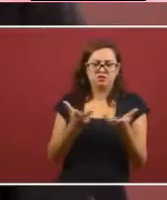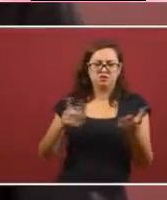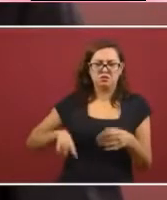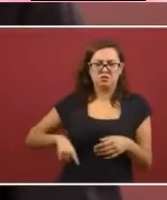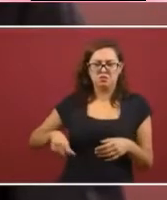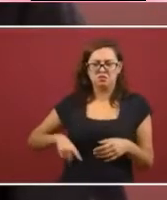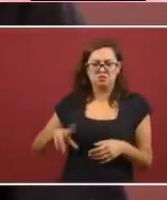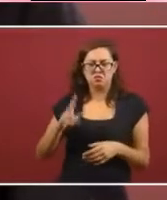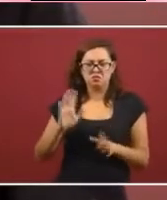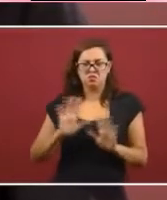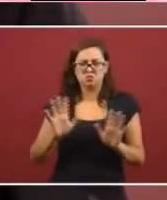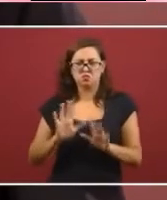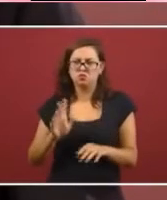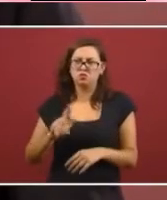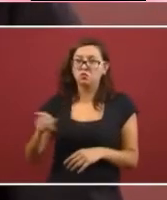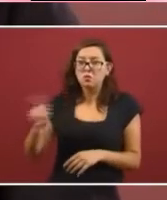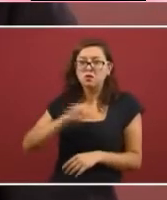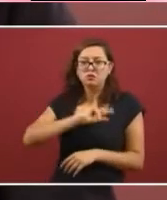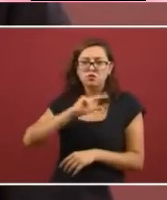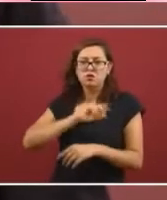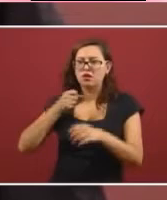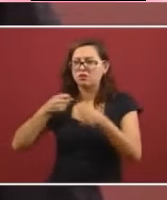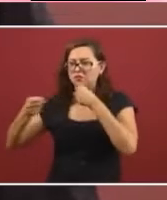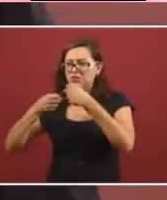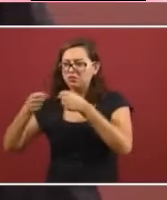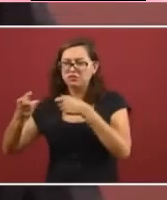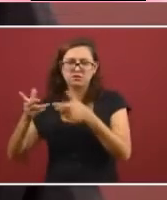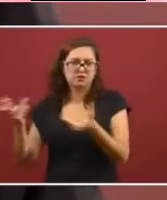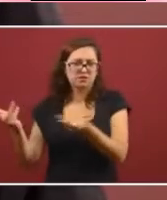And I do believe him, because